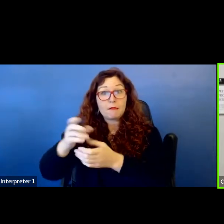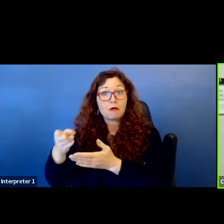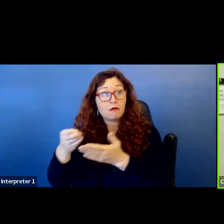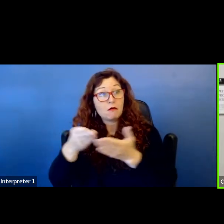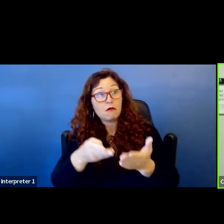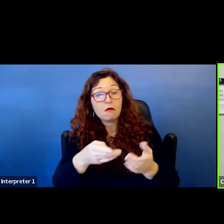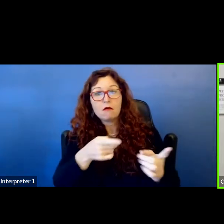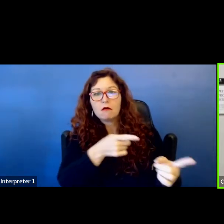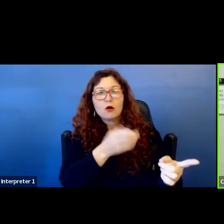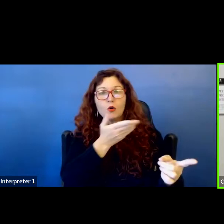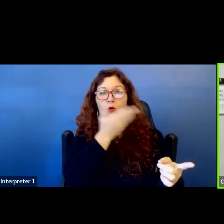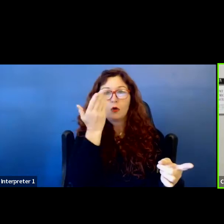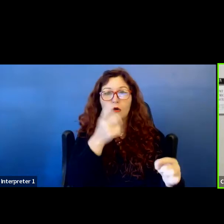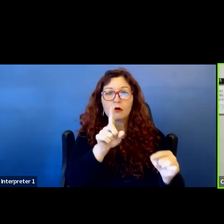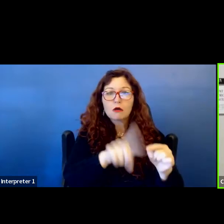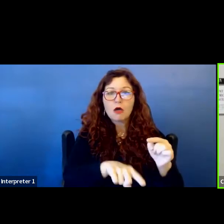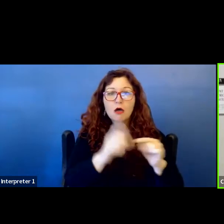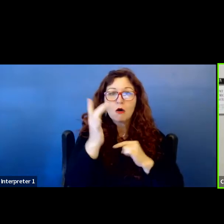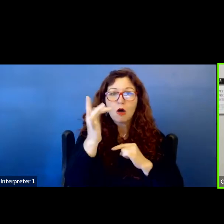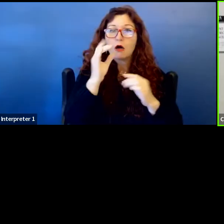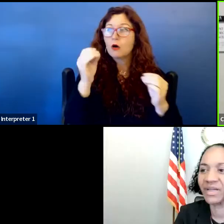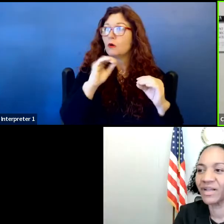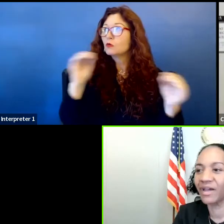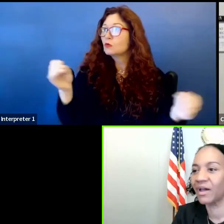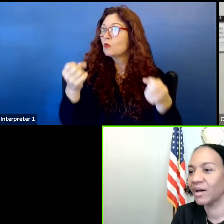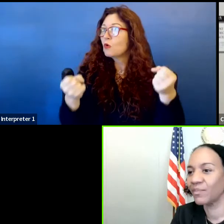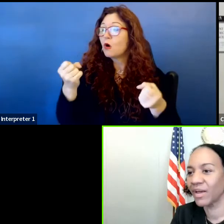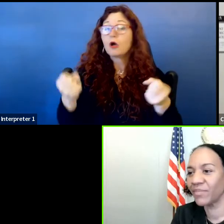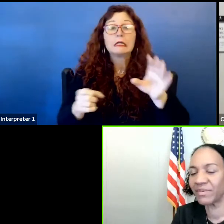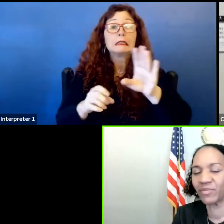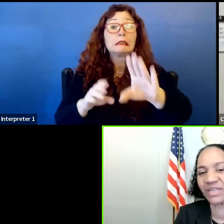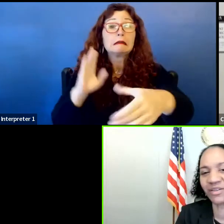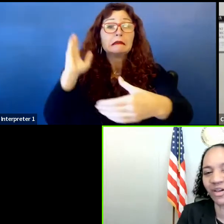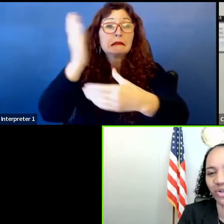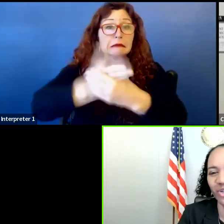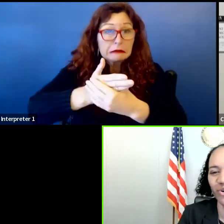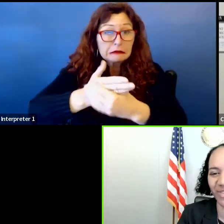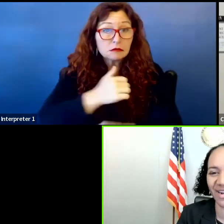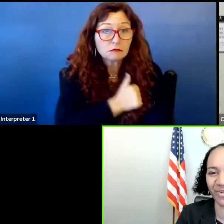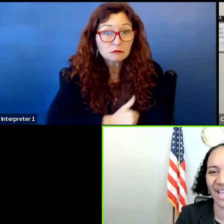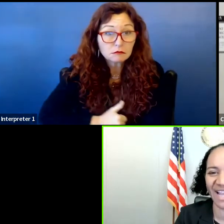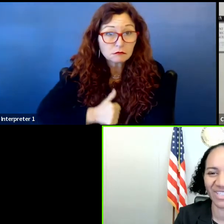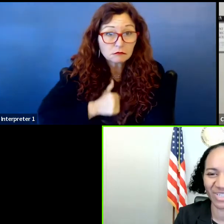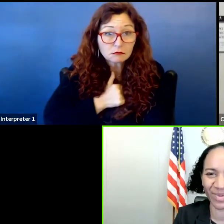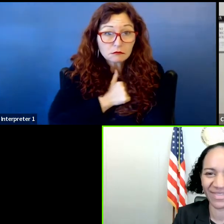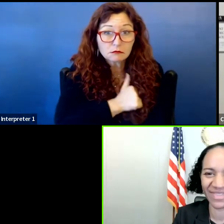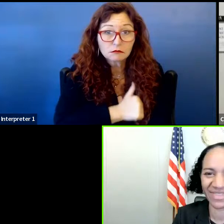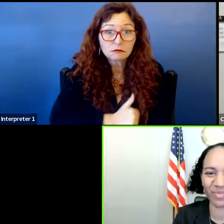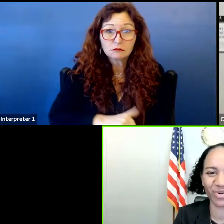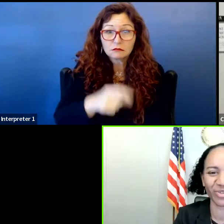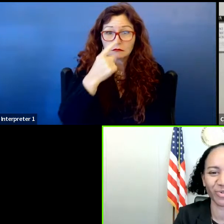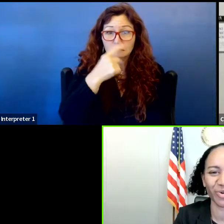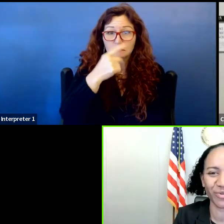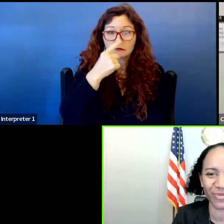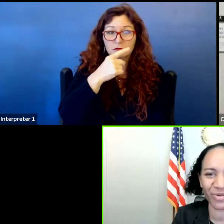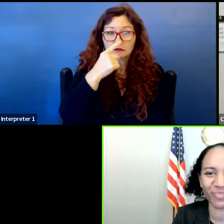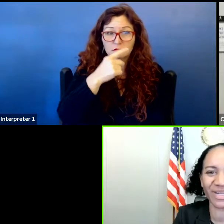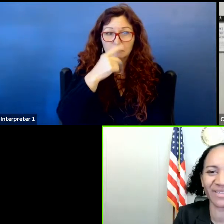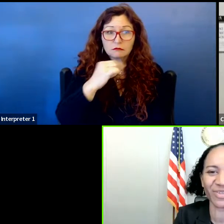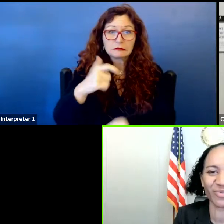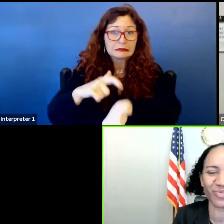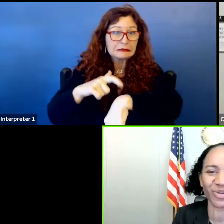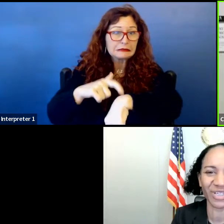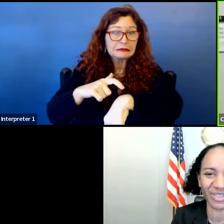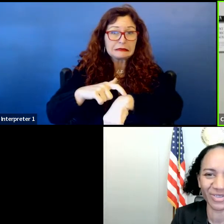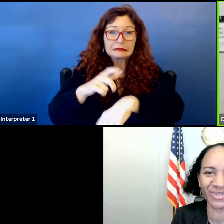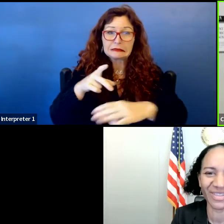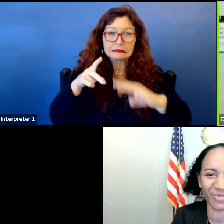and inclusion mr winters i'm gonna um maybe we can return to that i want to ask you about that but we're a little over but